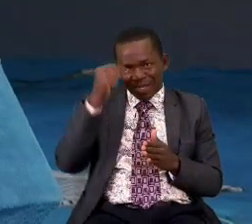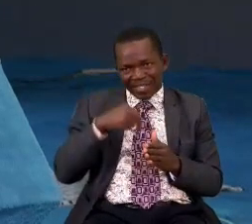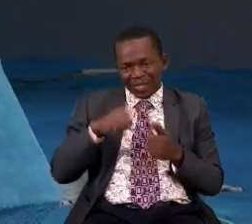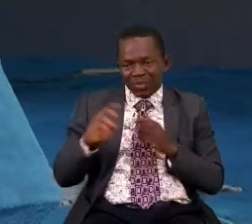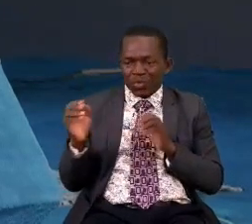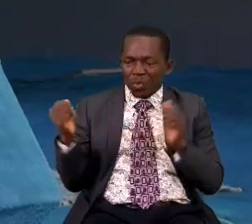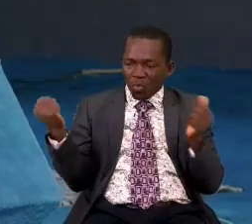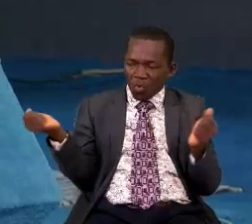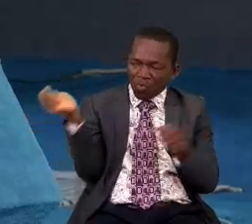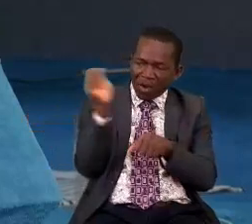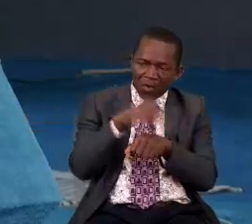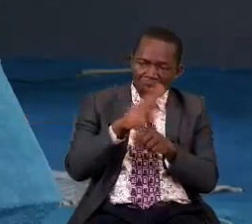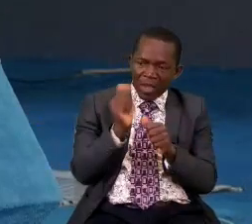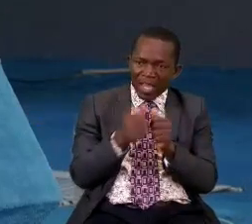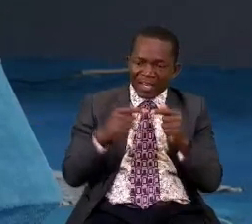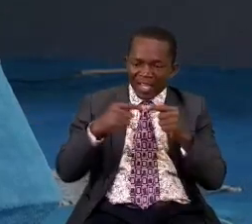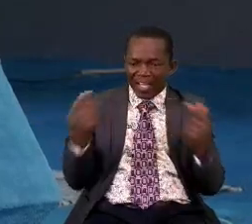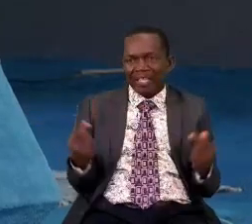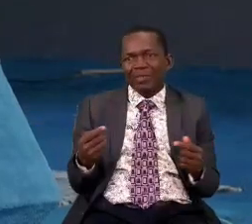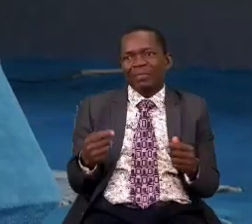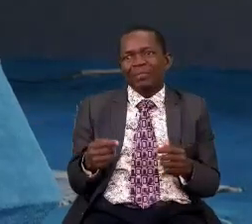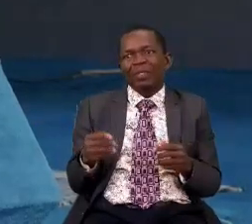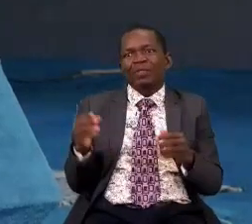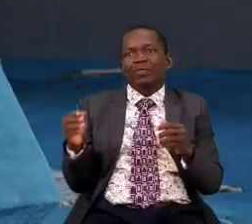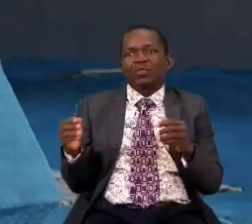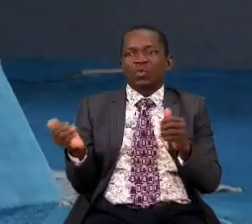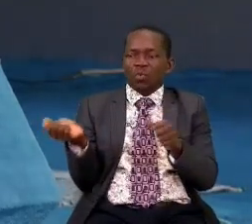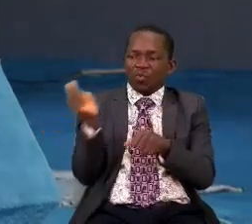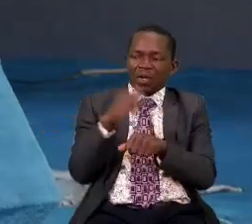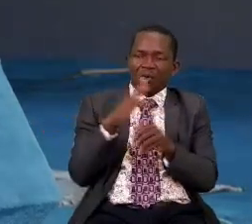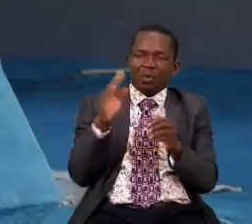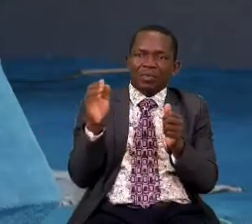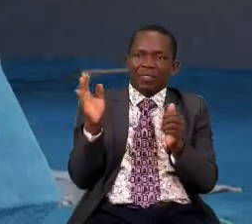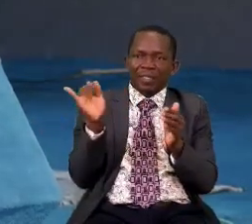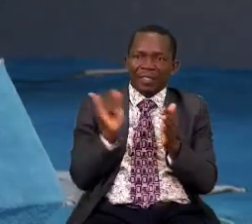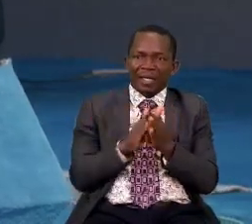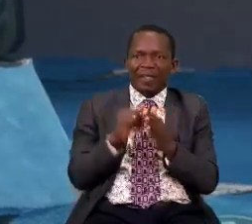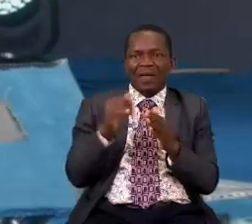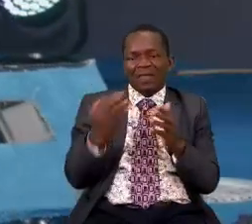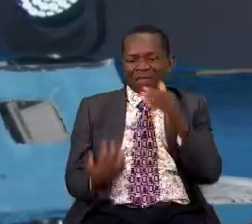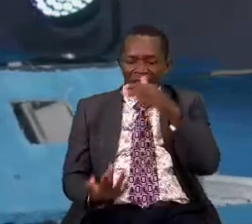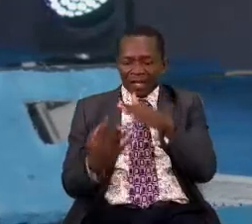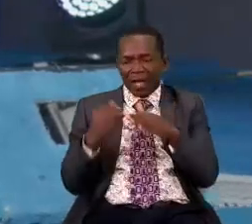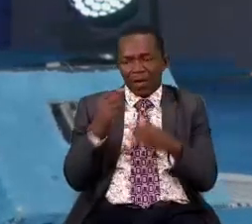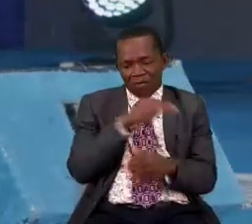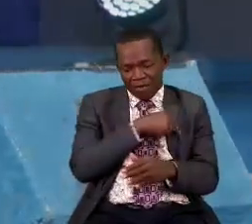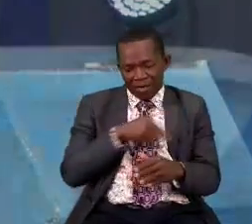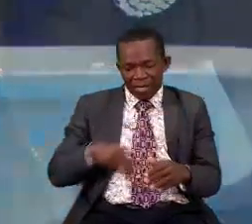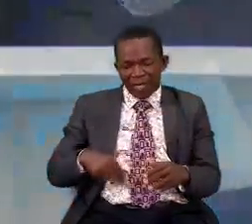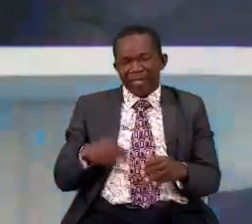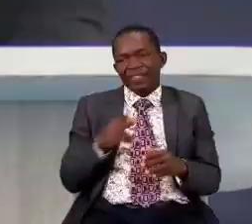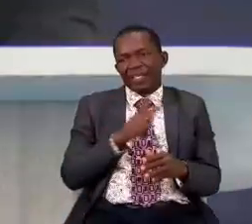katnissa everything we ought to have to tell the son he dreamed whether they like it or not